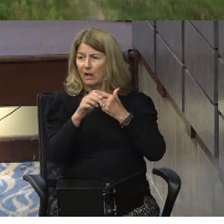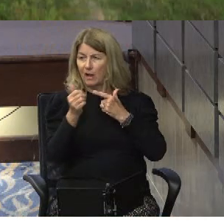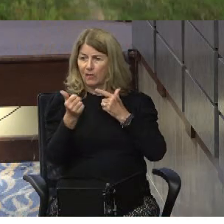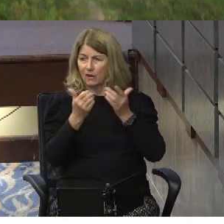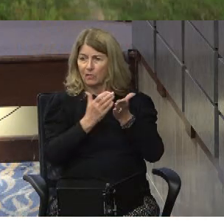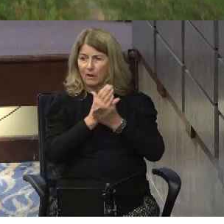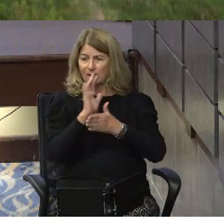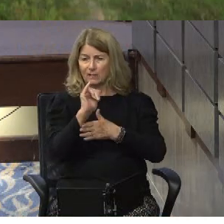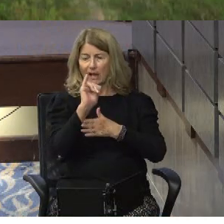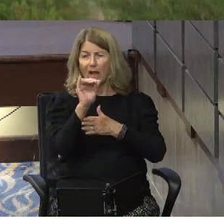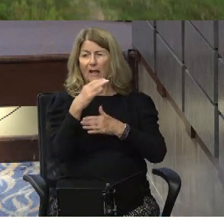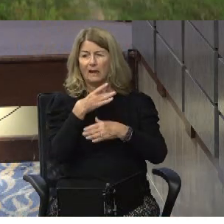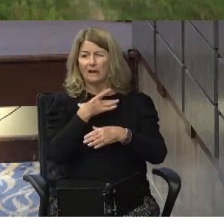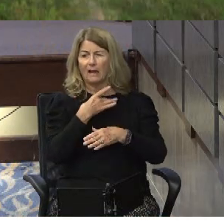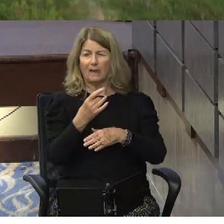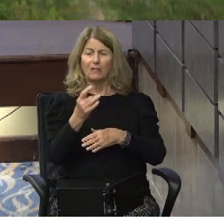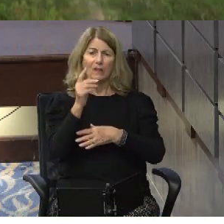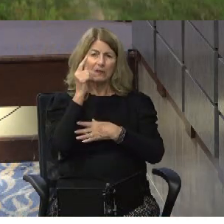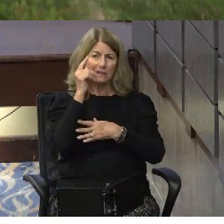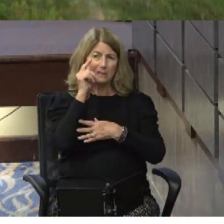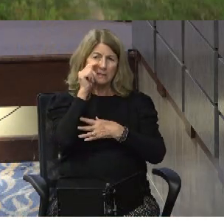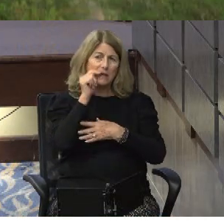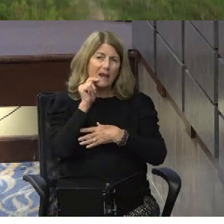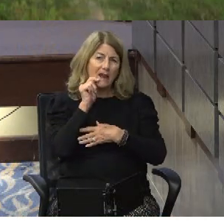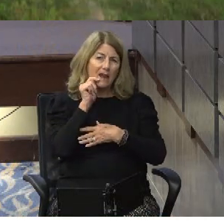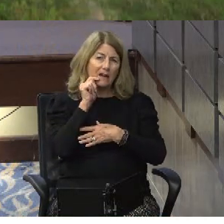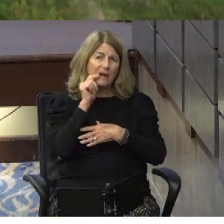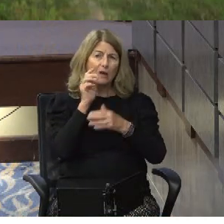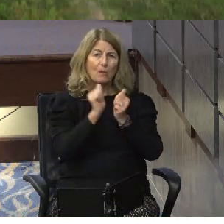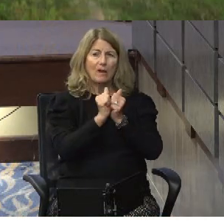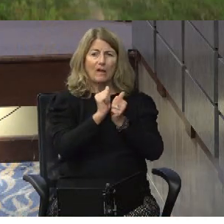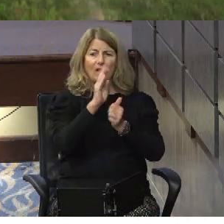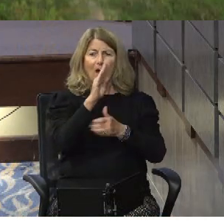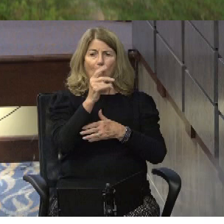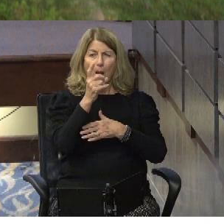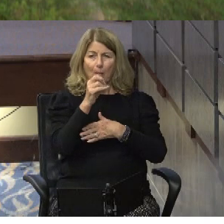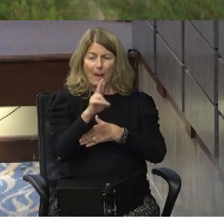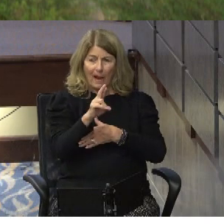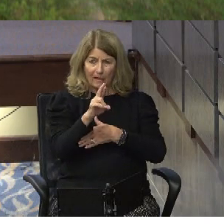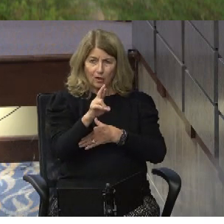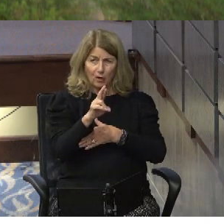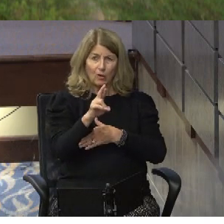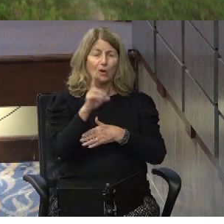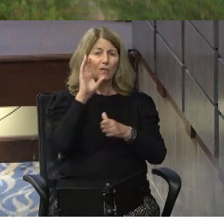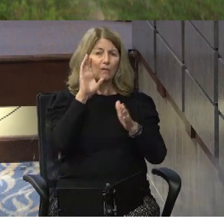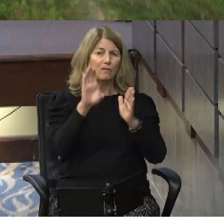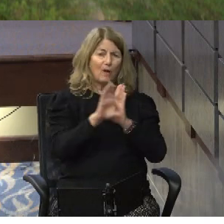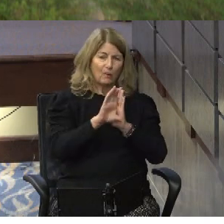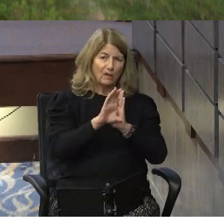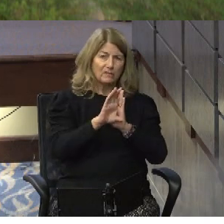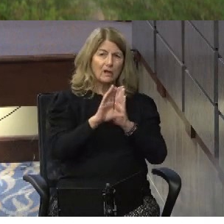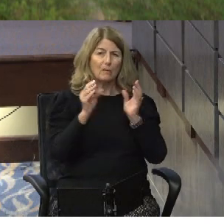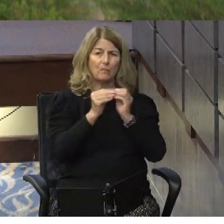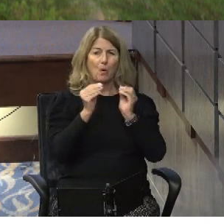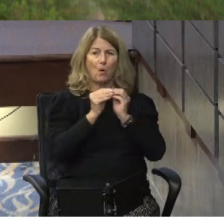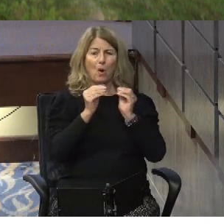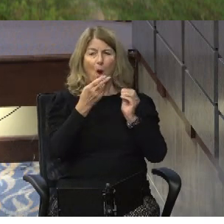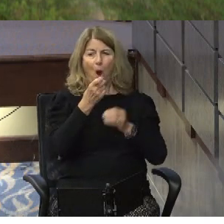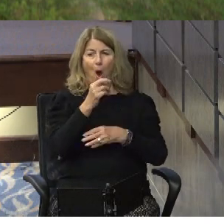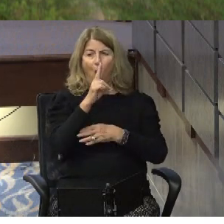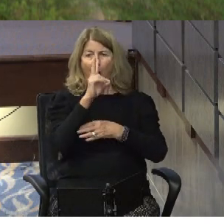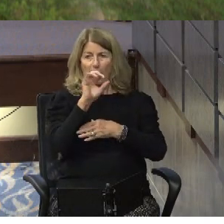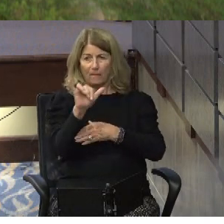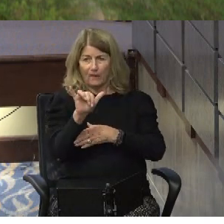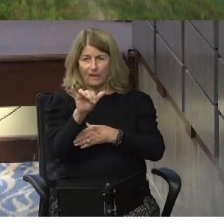mesh complemented with the banner photos because it gives it kind of more a hardy structure feel. But I also don't